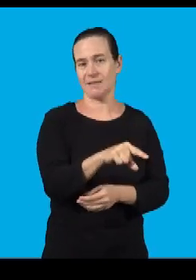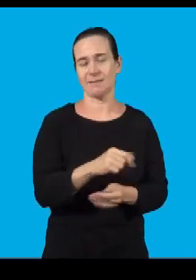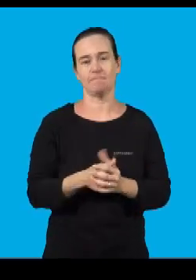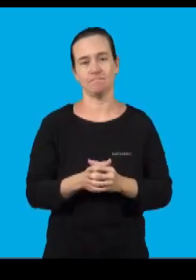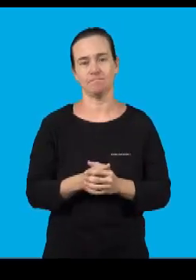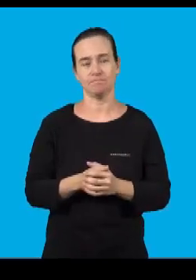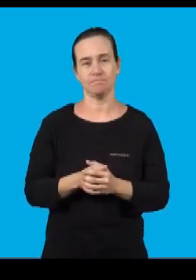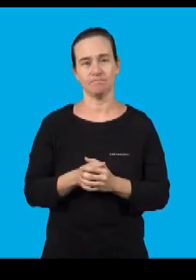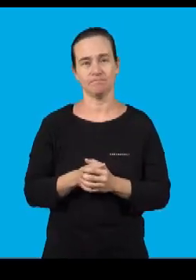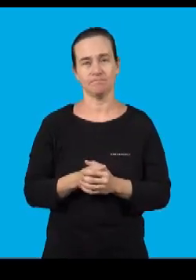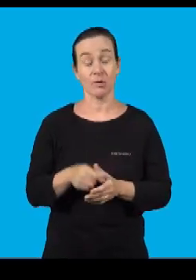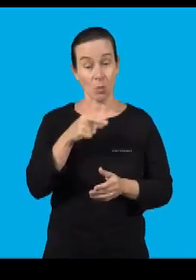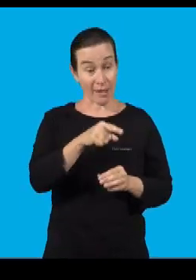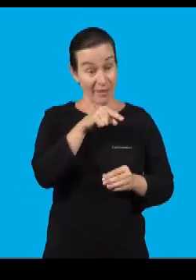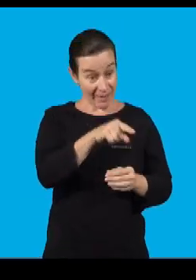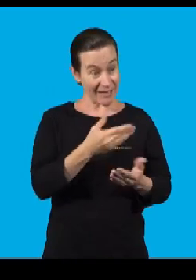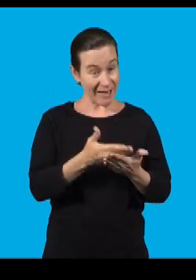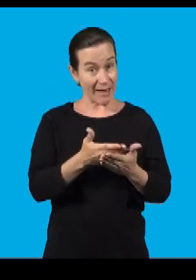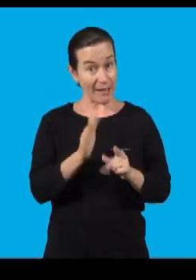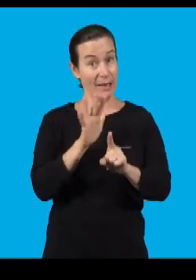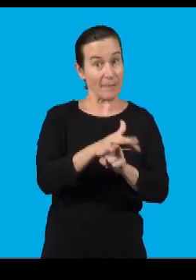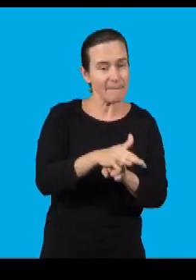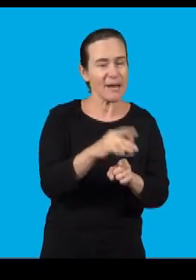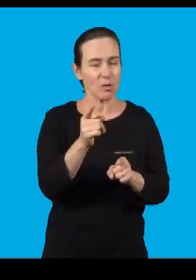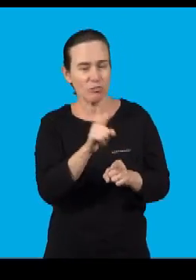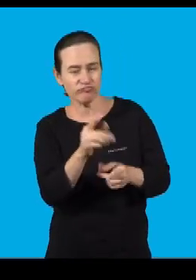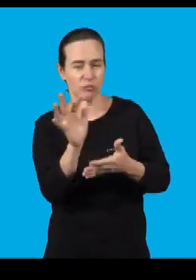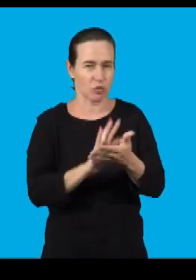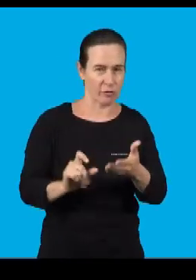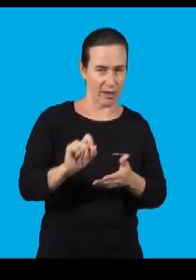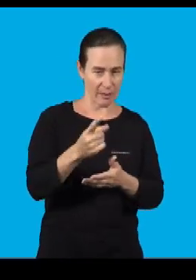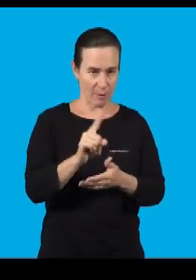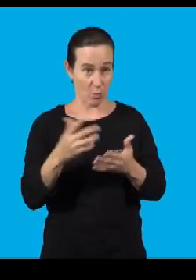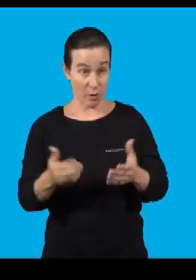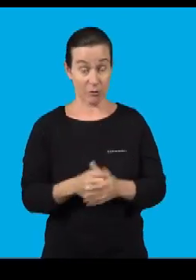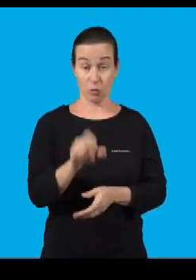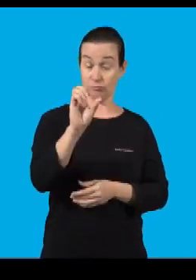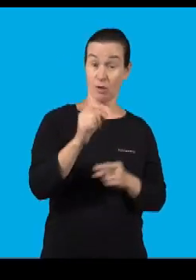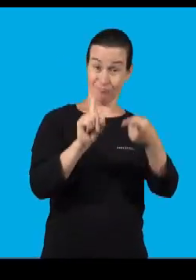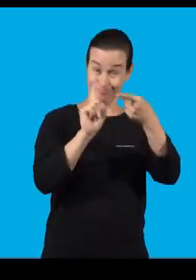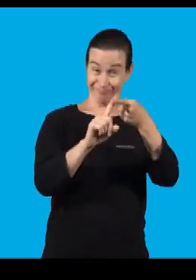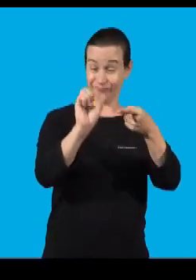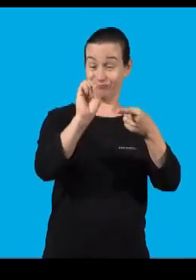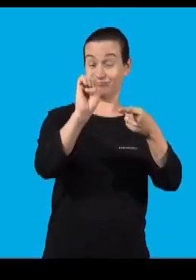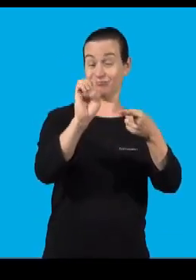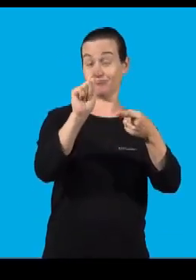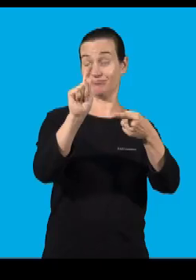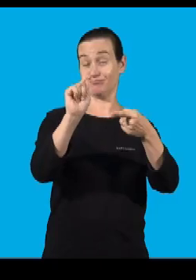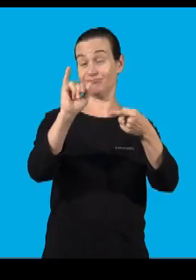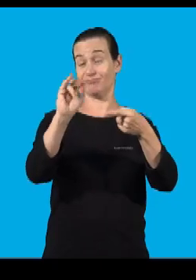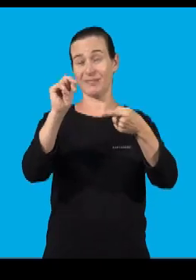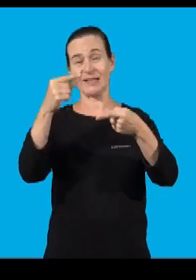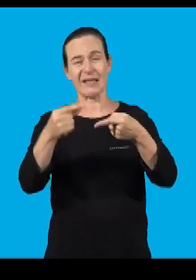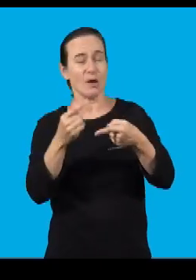that is going to feed into how the plot and the theme develops. So setting is the context for the time and the